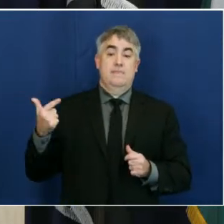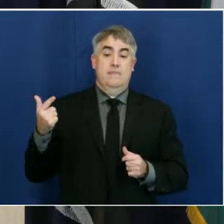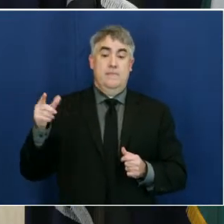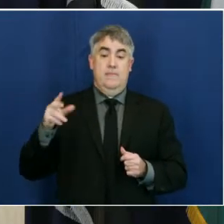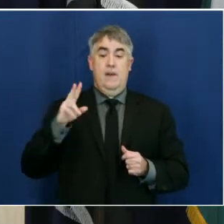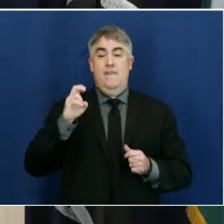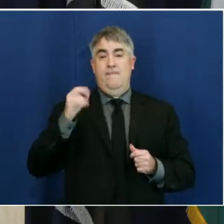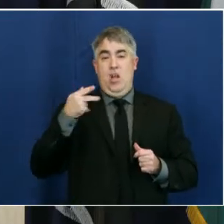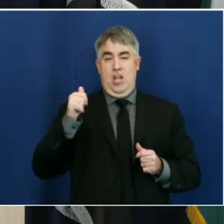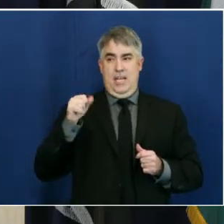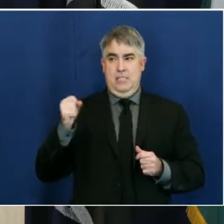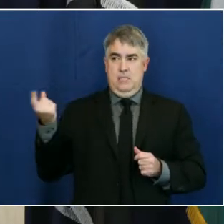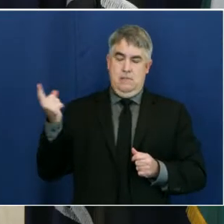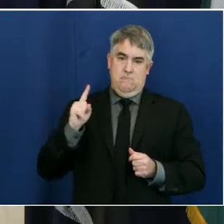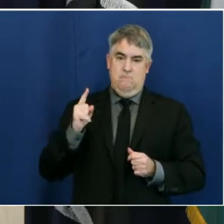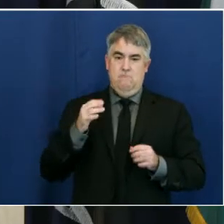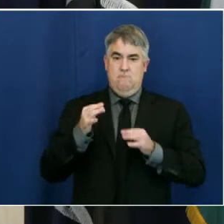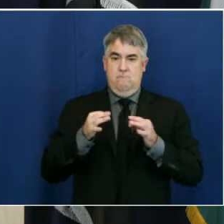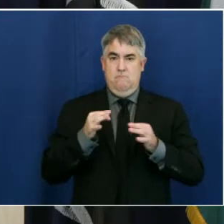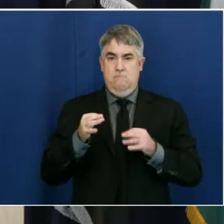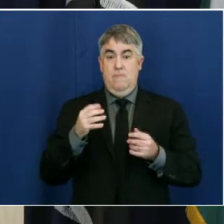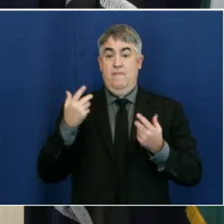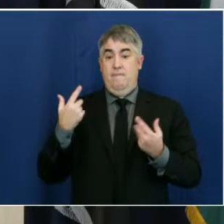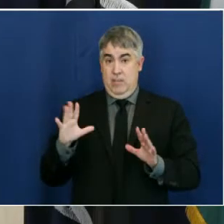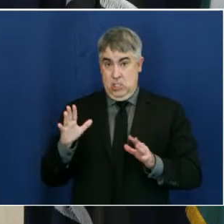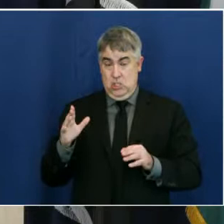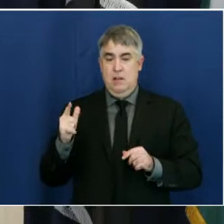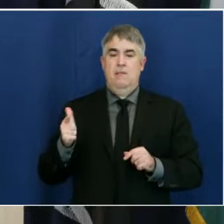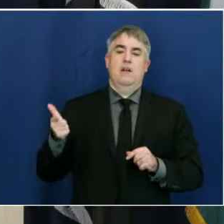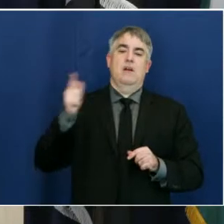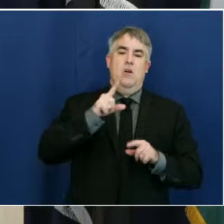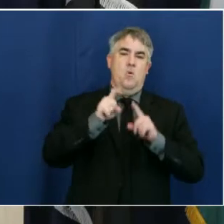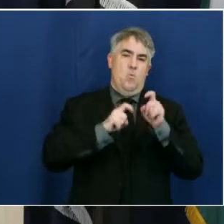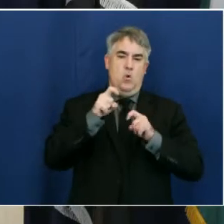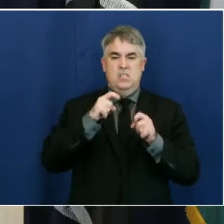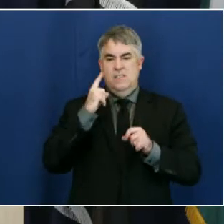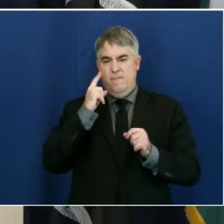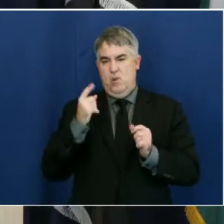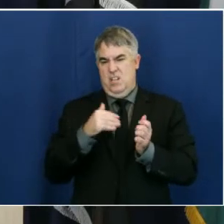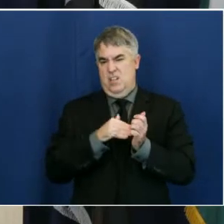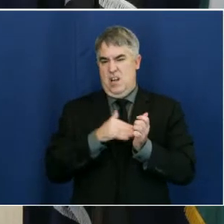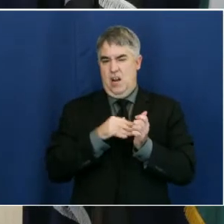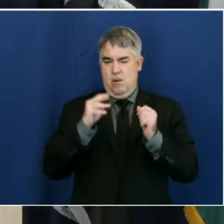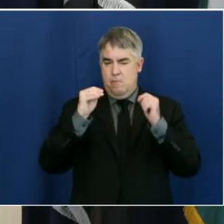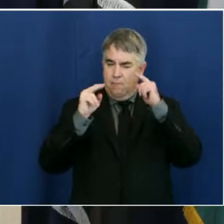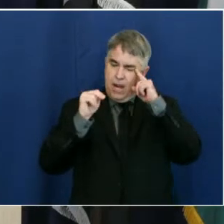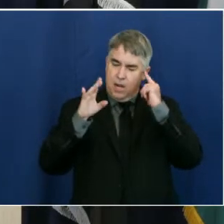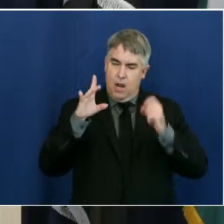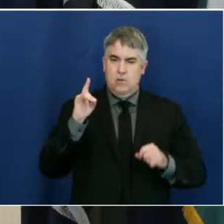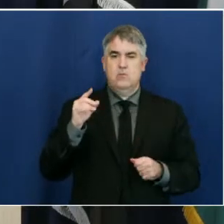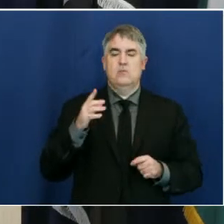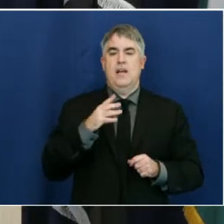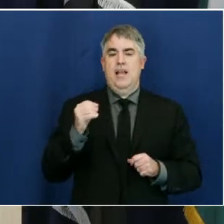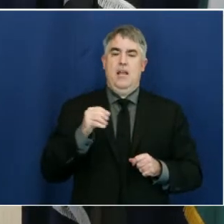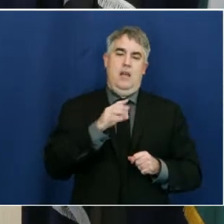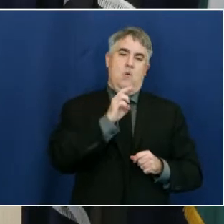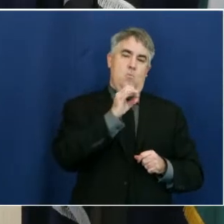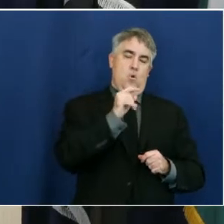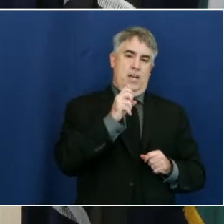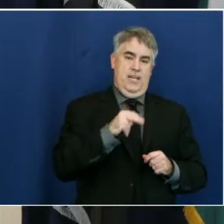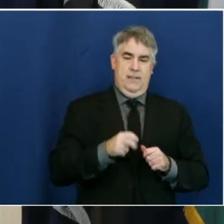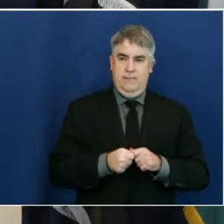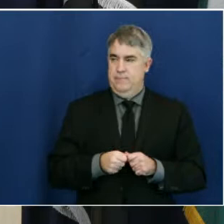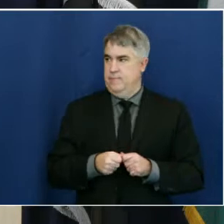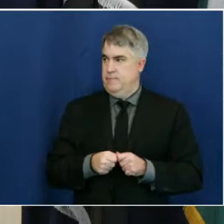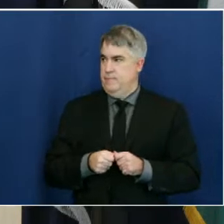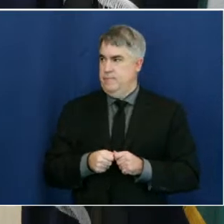then we will take your questions. Drs. McDonald and Wooten are here and available for questions from all of you. With that, I'll turn it over to Supervisor